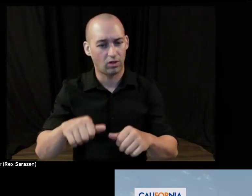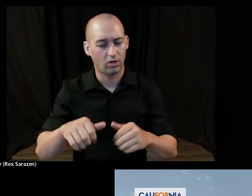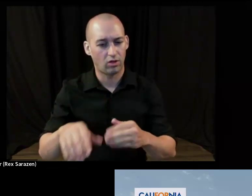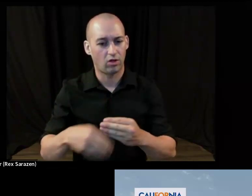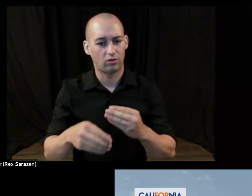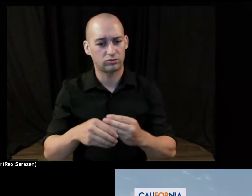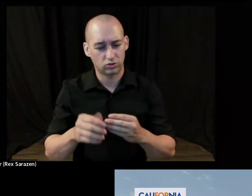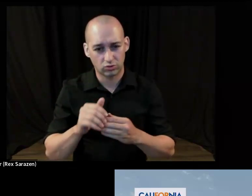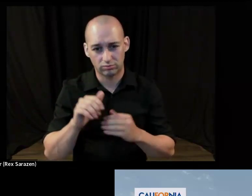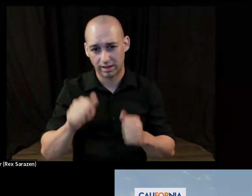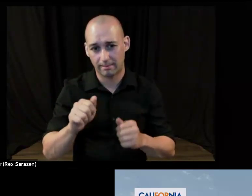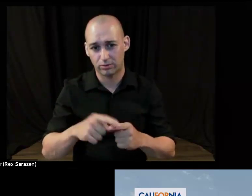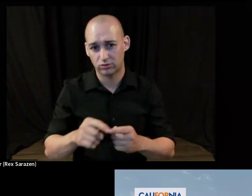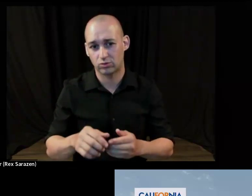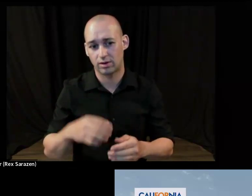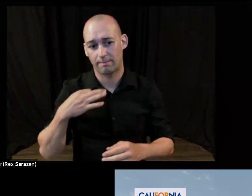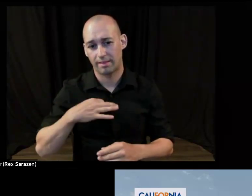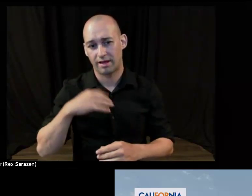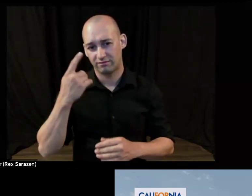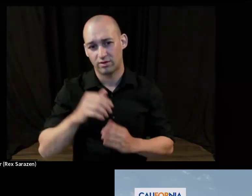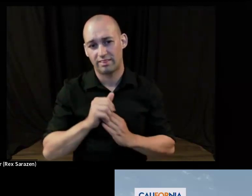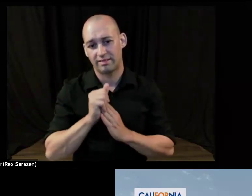lead for the state digital equity capacity grant?